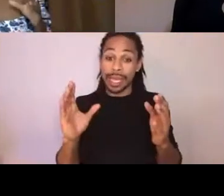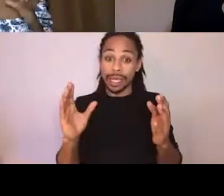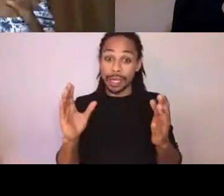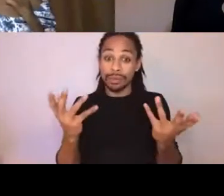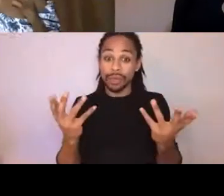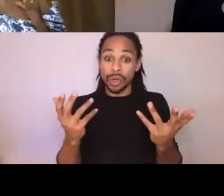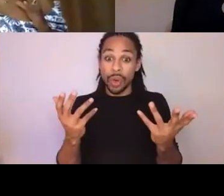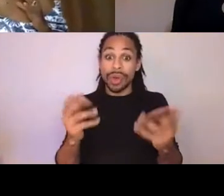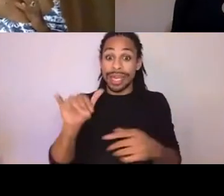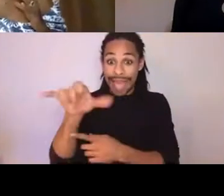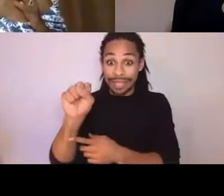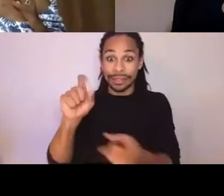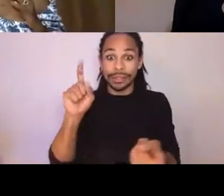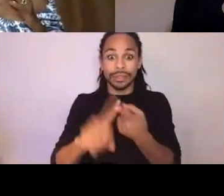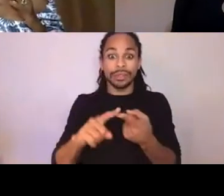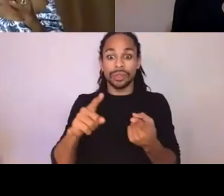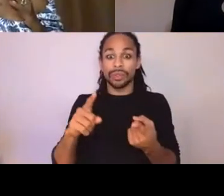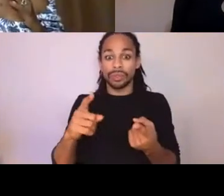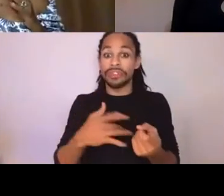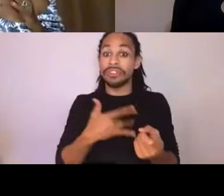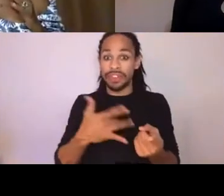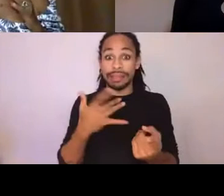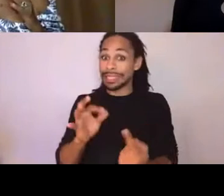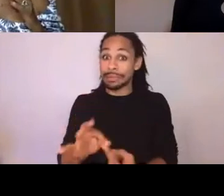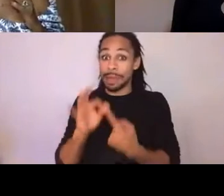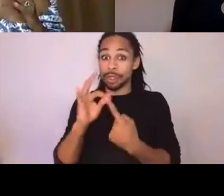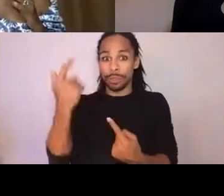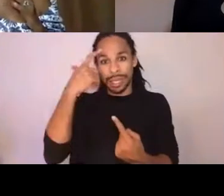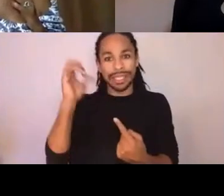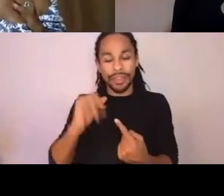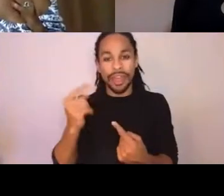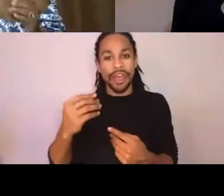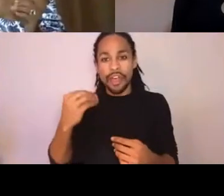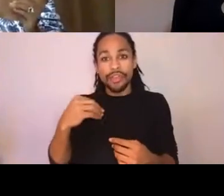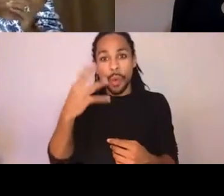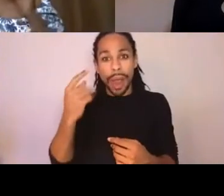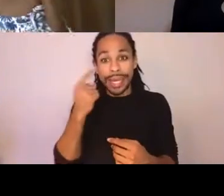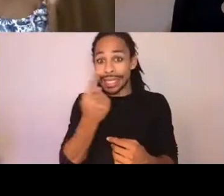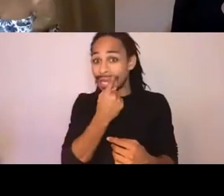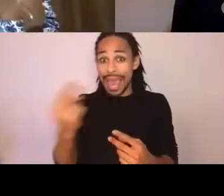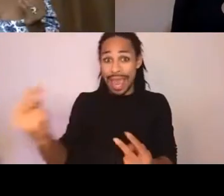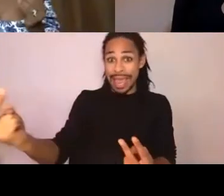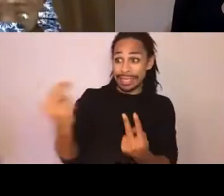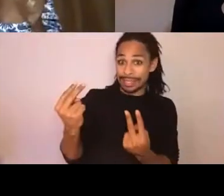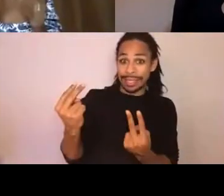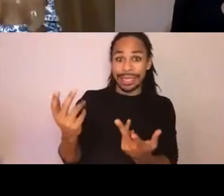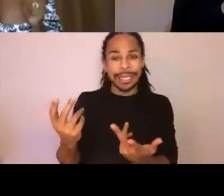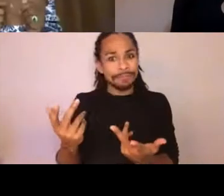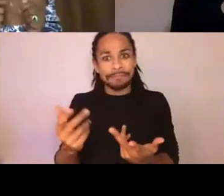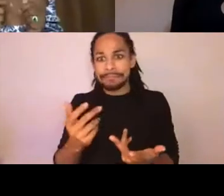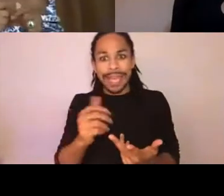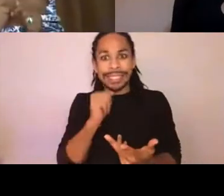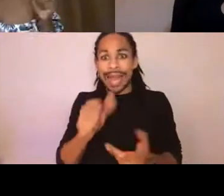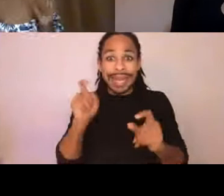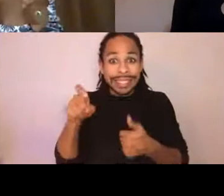that the white gaze isn't necessary, urgent, or has any agency in the